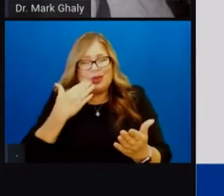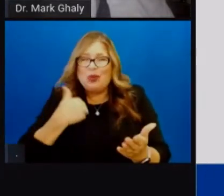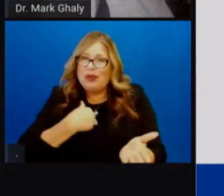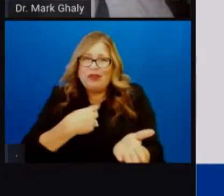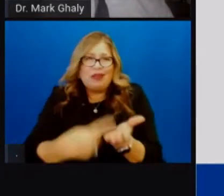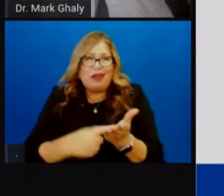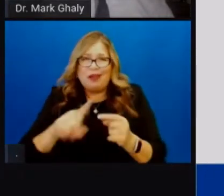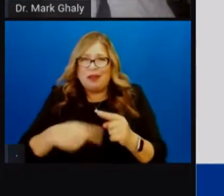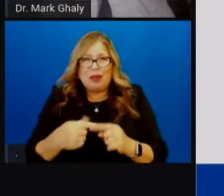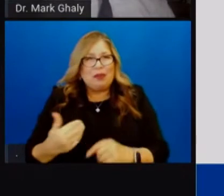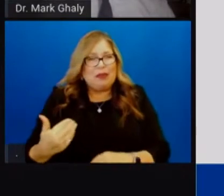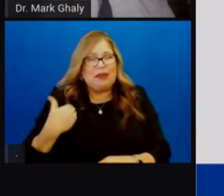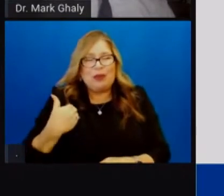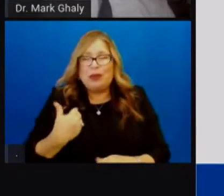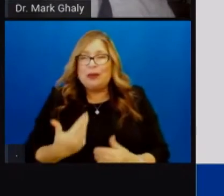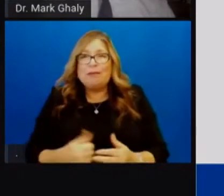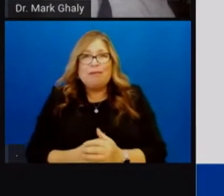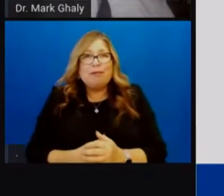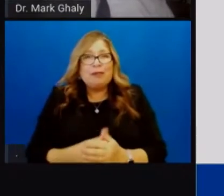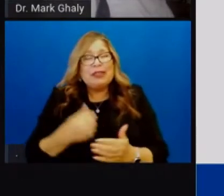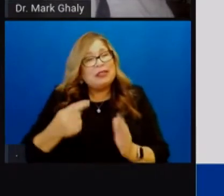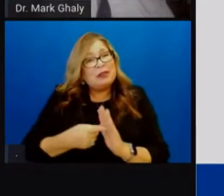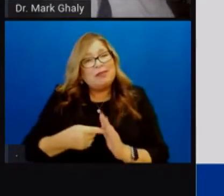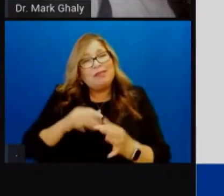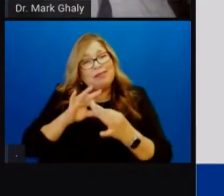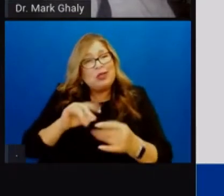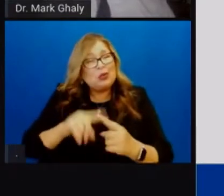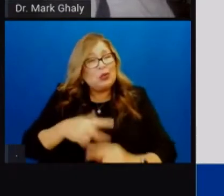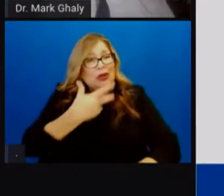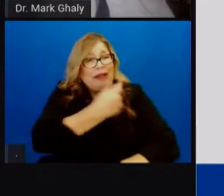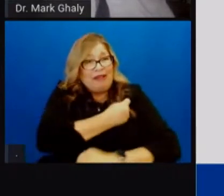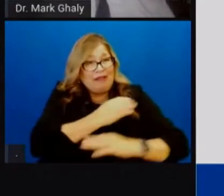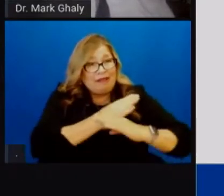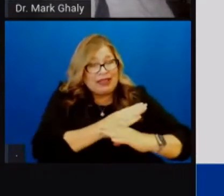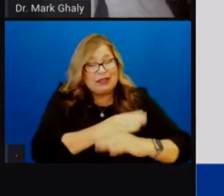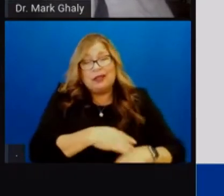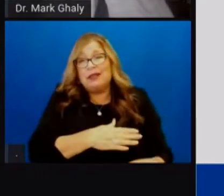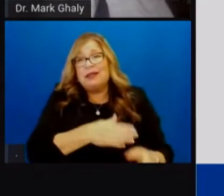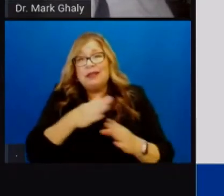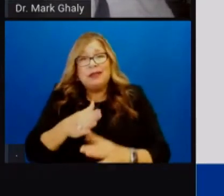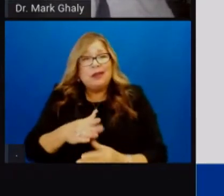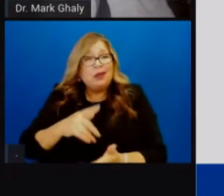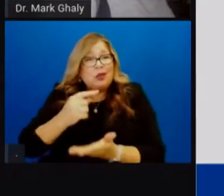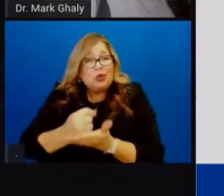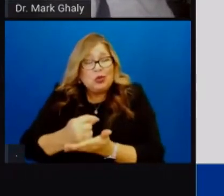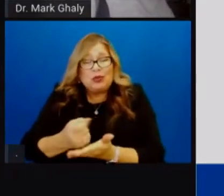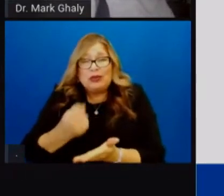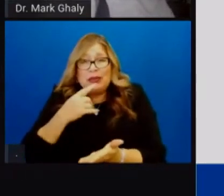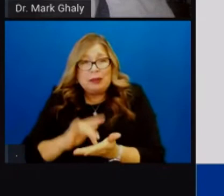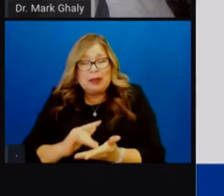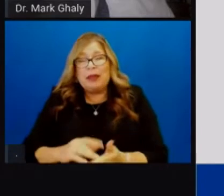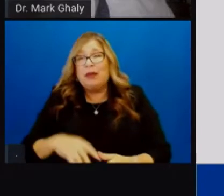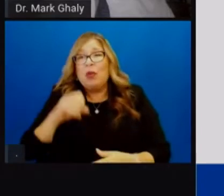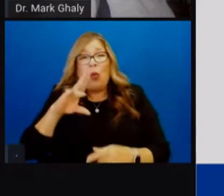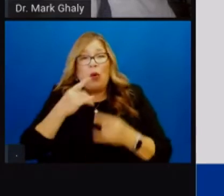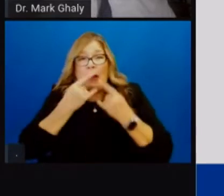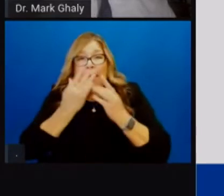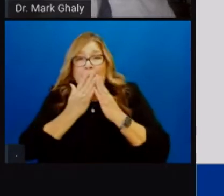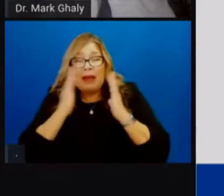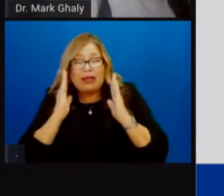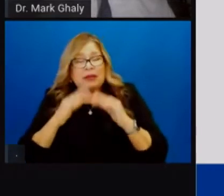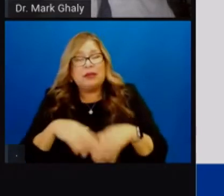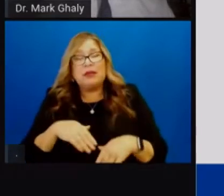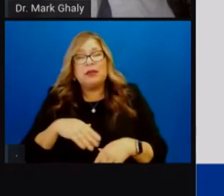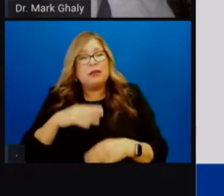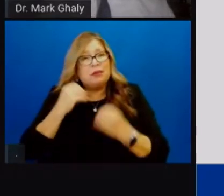with whether it's vaccines or treatments, and now with masks, that no person can be prevented from wearing a